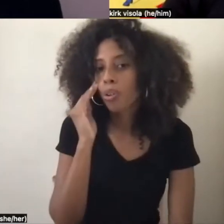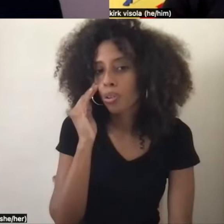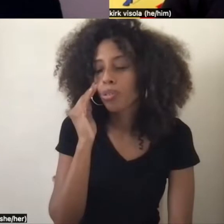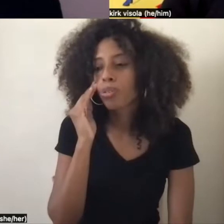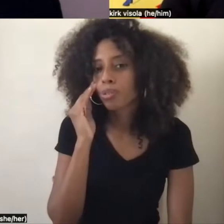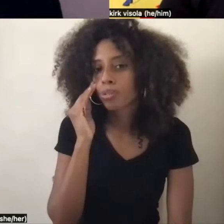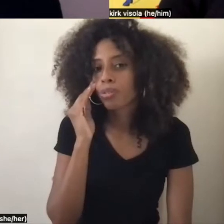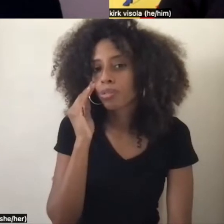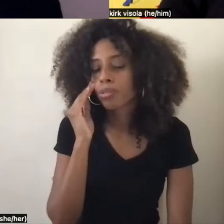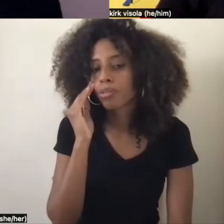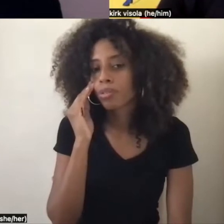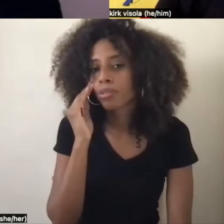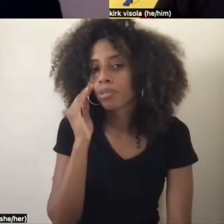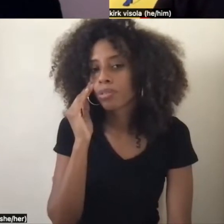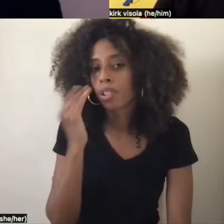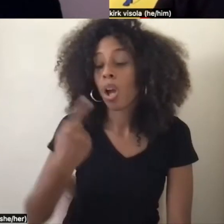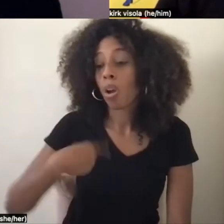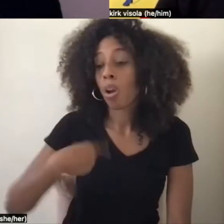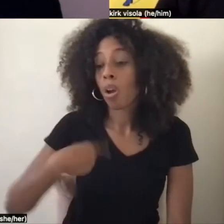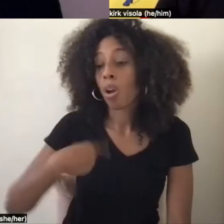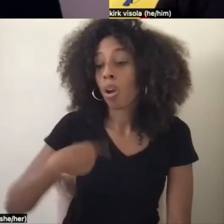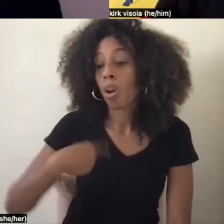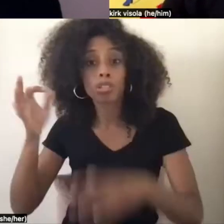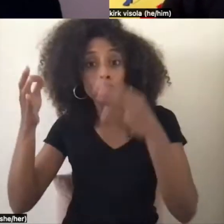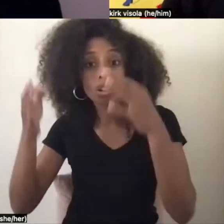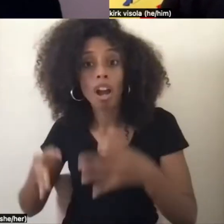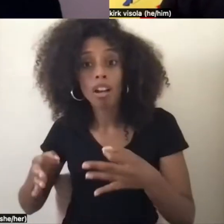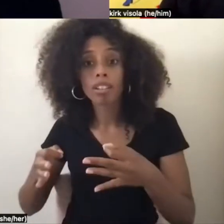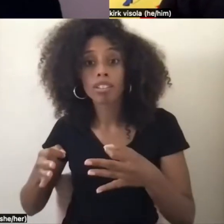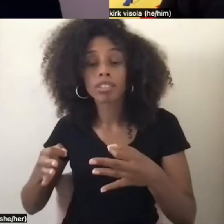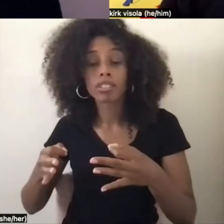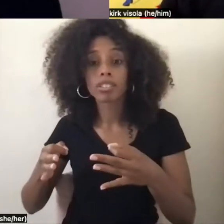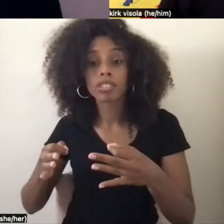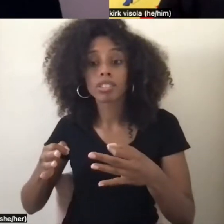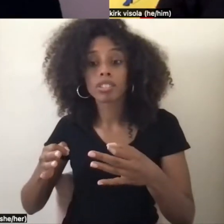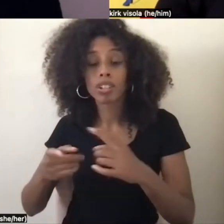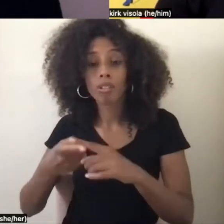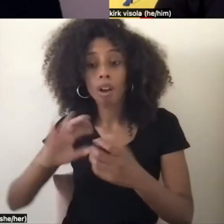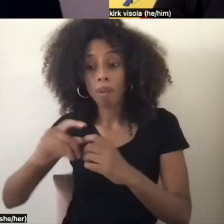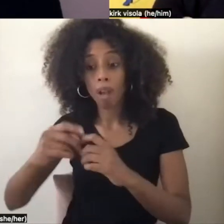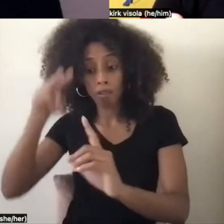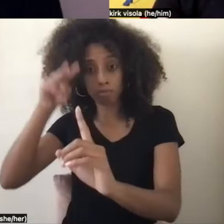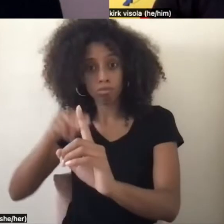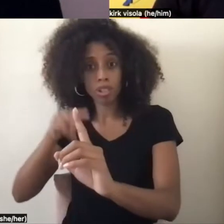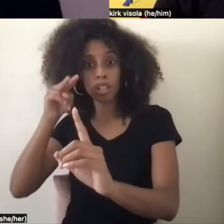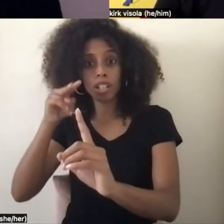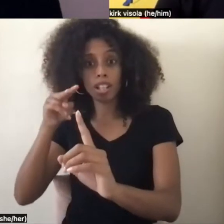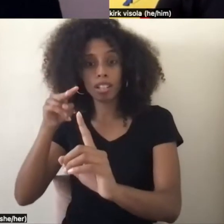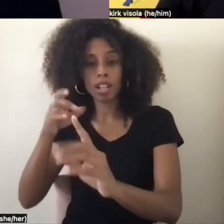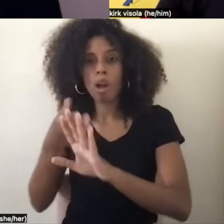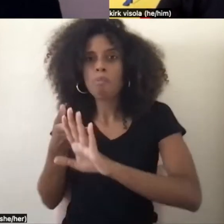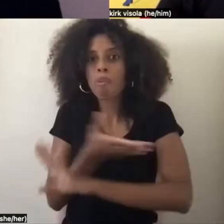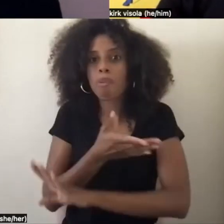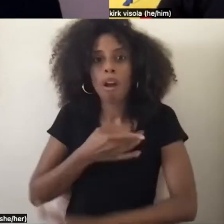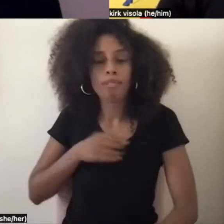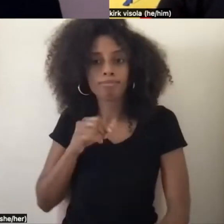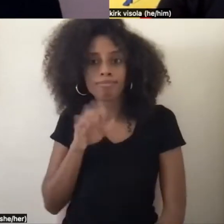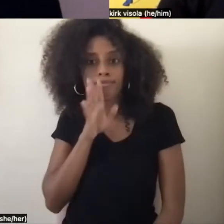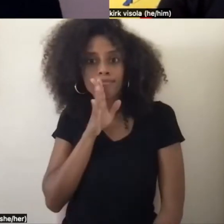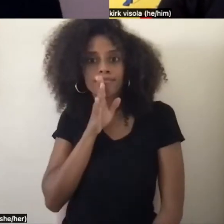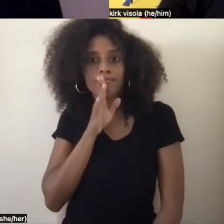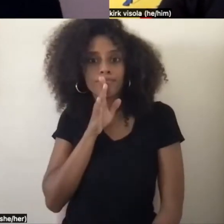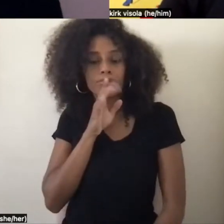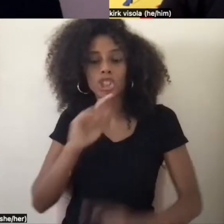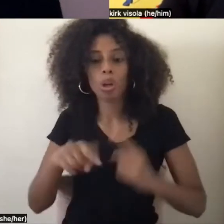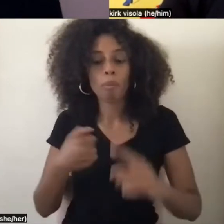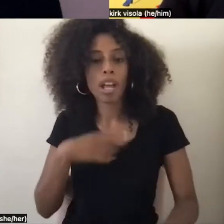judged by how we looked, even opened our mouths. So when I speak to somebody and they're